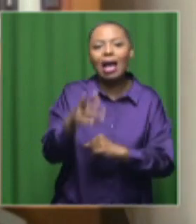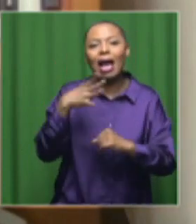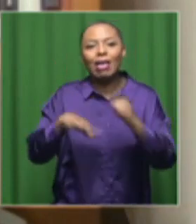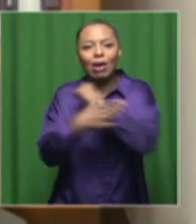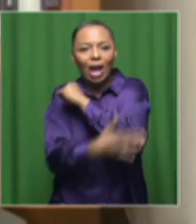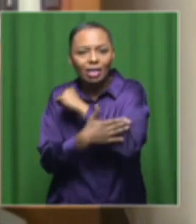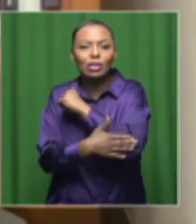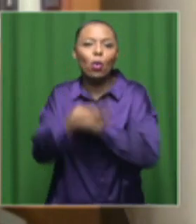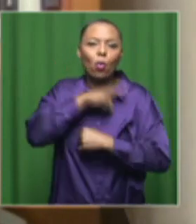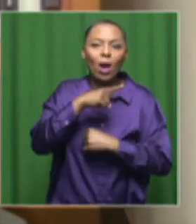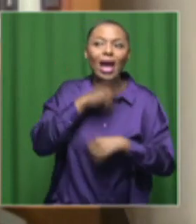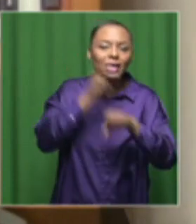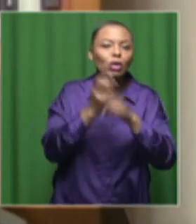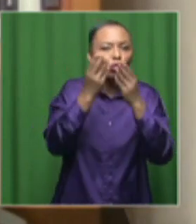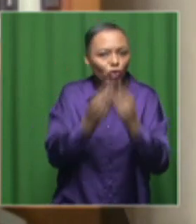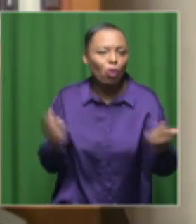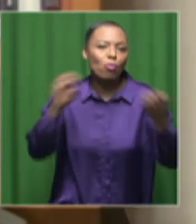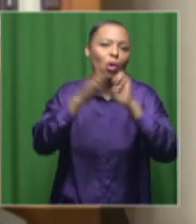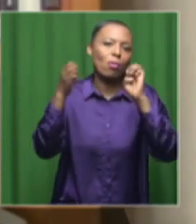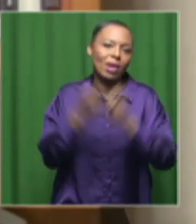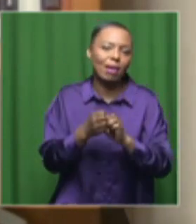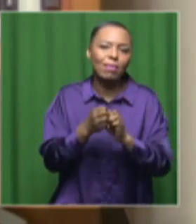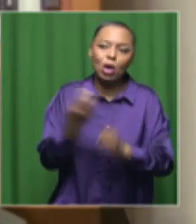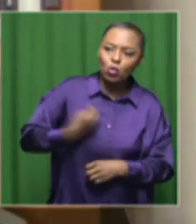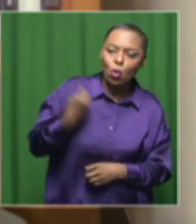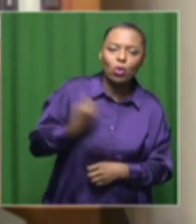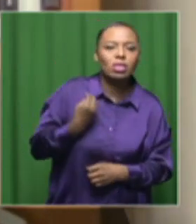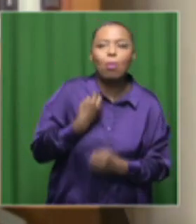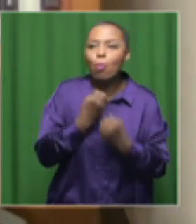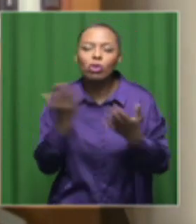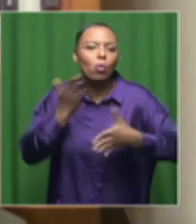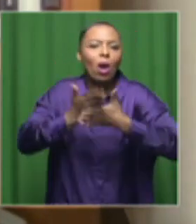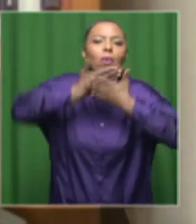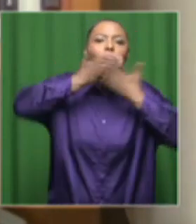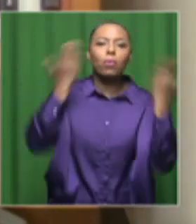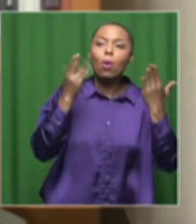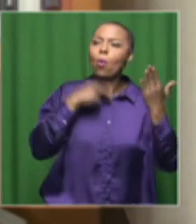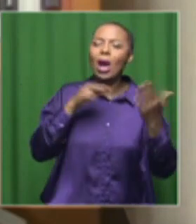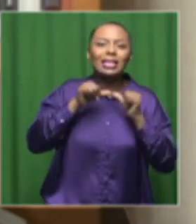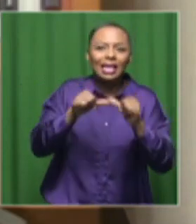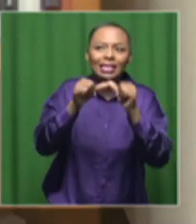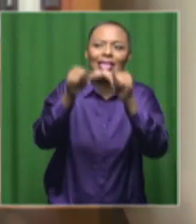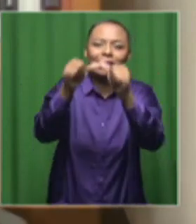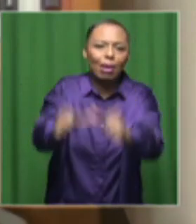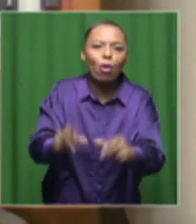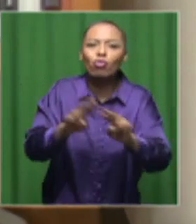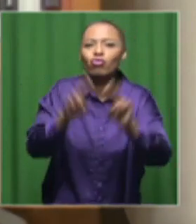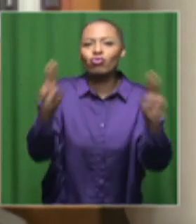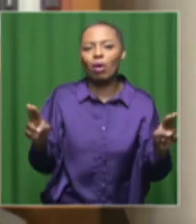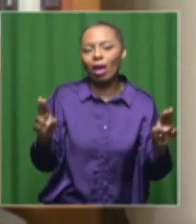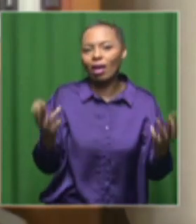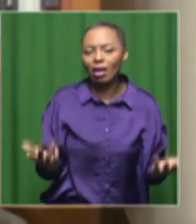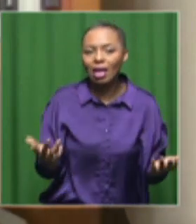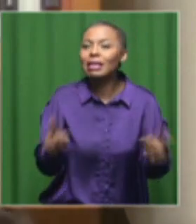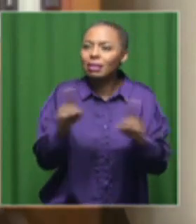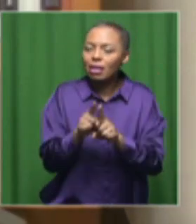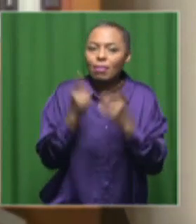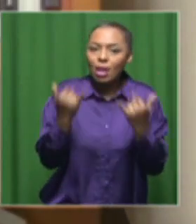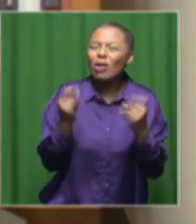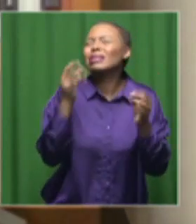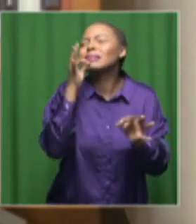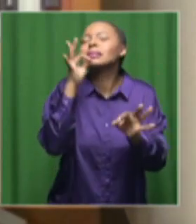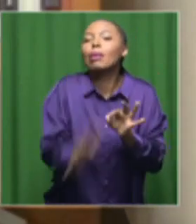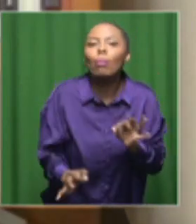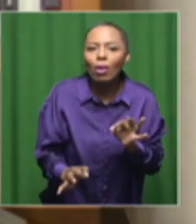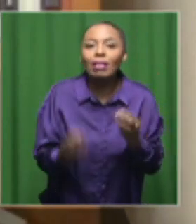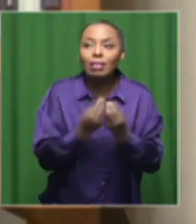serious about solving this youth unemployment crisis because it's unsustainable. And just quickly, Sakina, the drivers are actually quite simple for